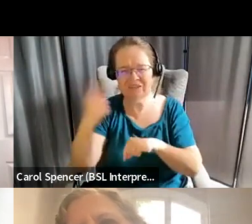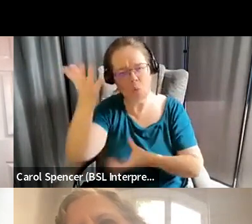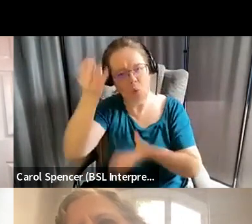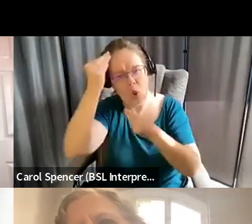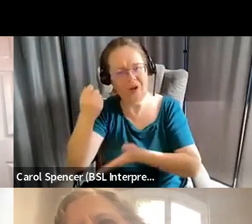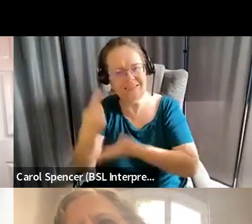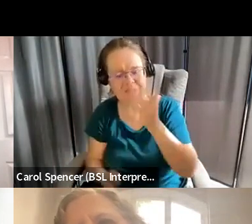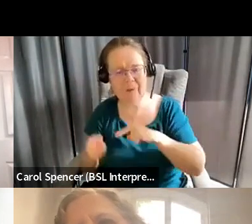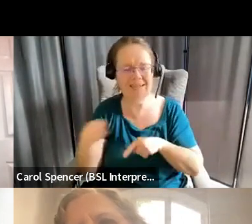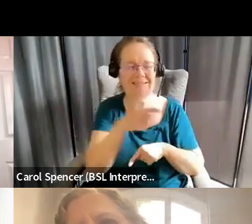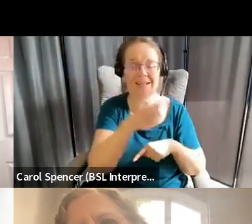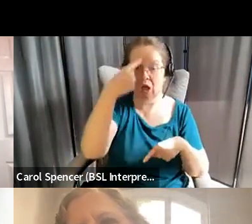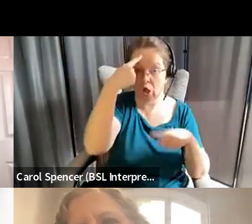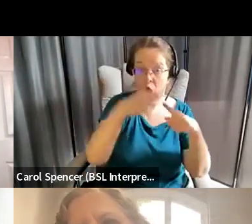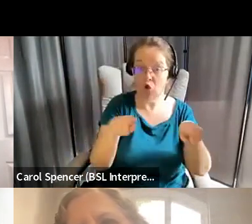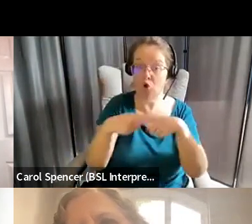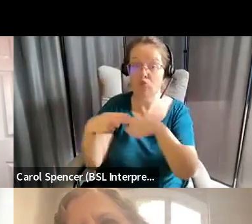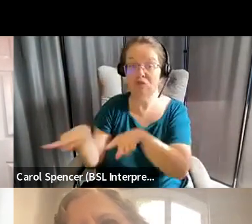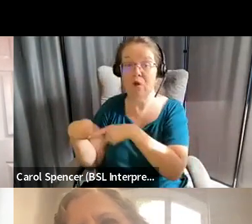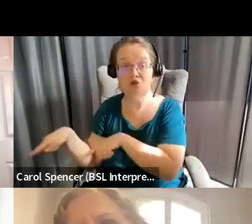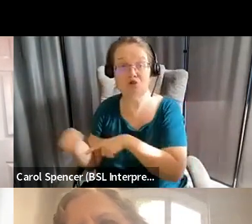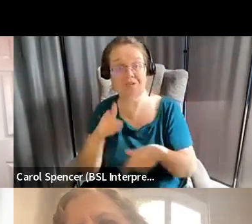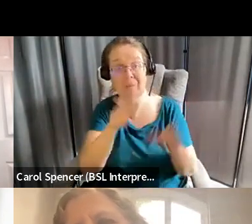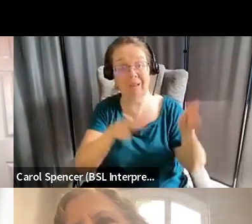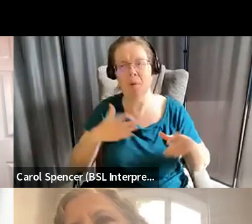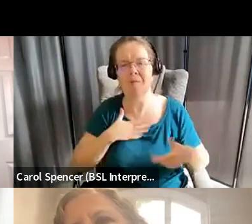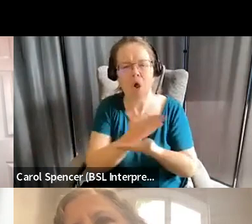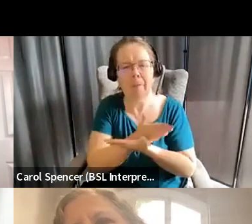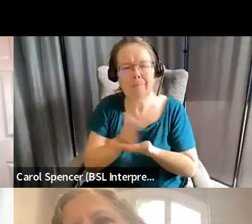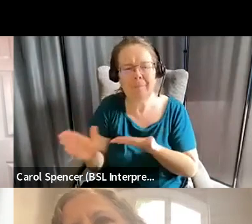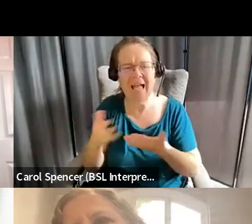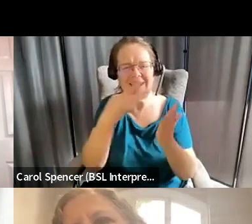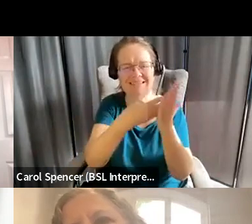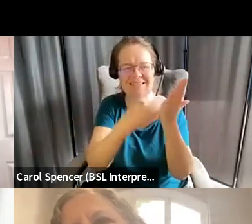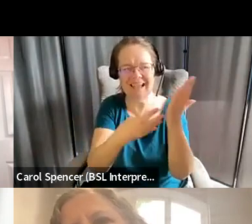neurodivergent people prefer plain text. And